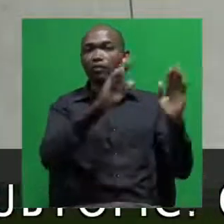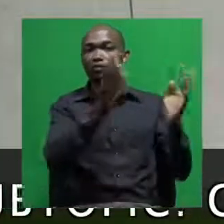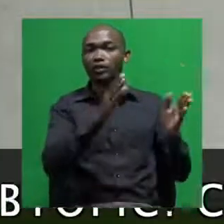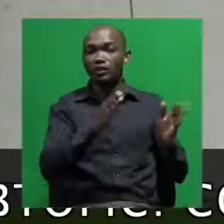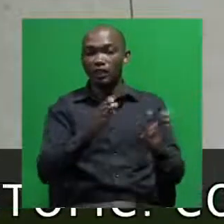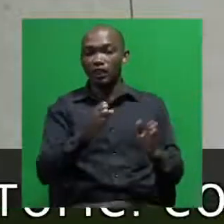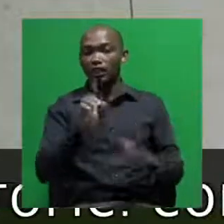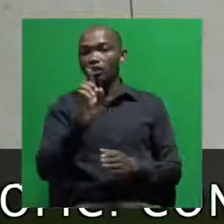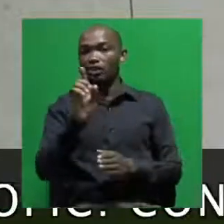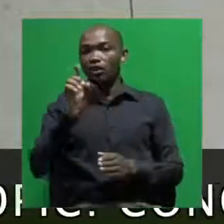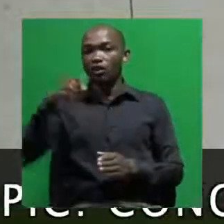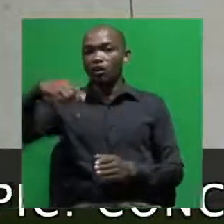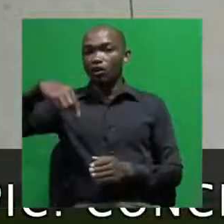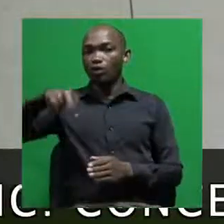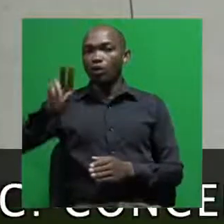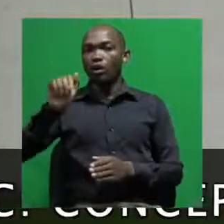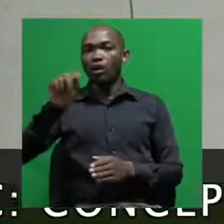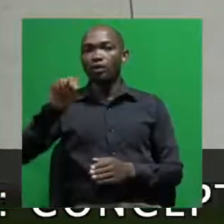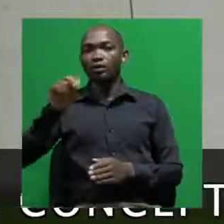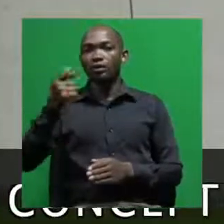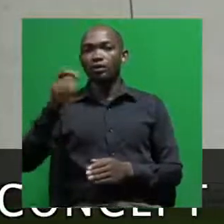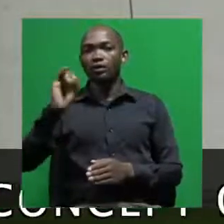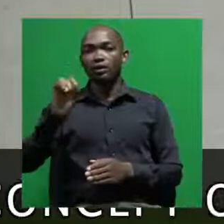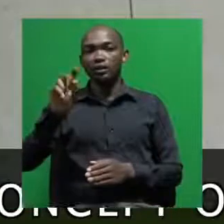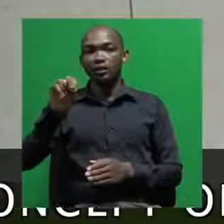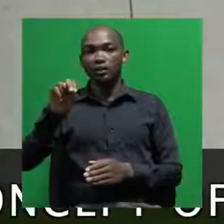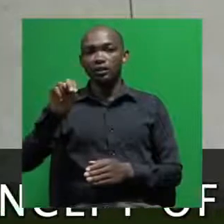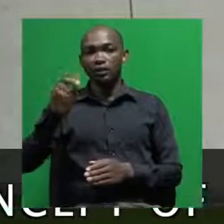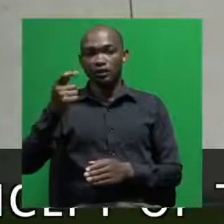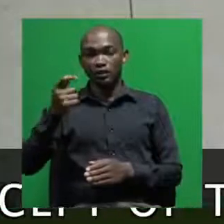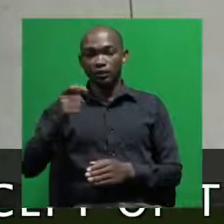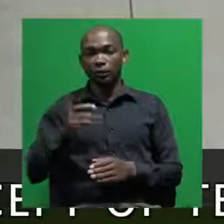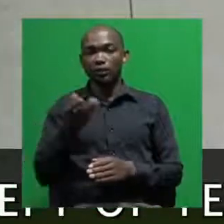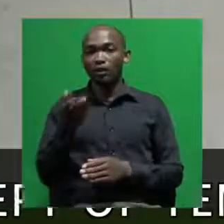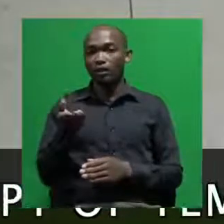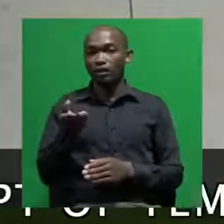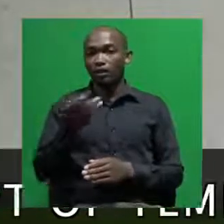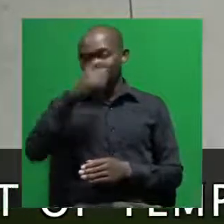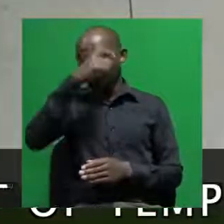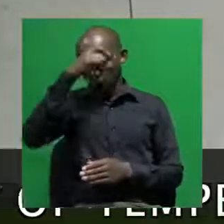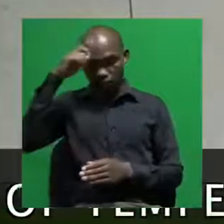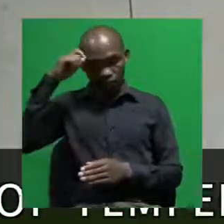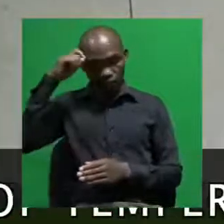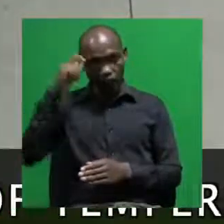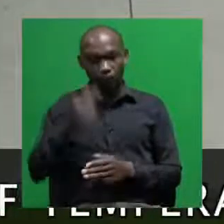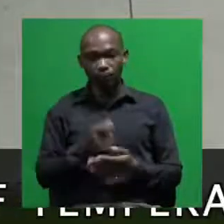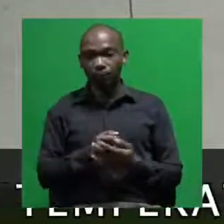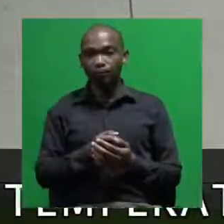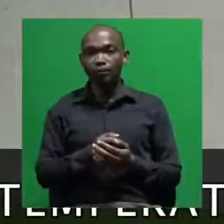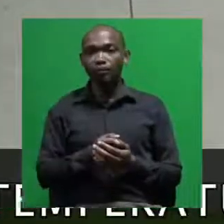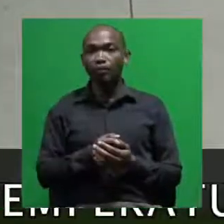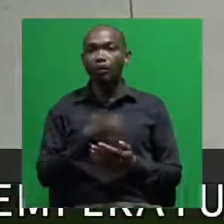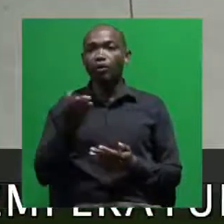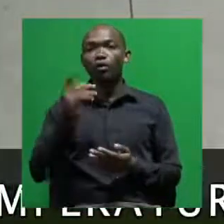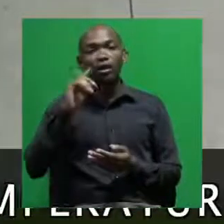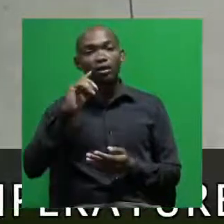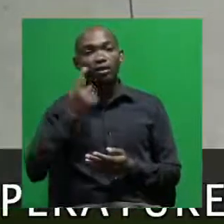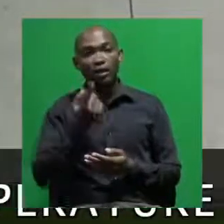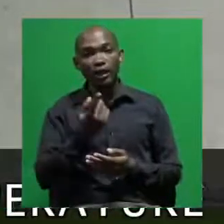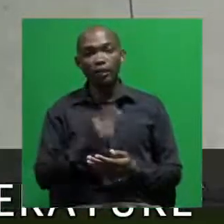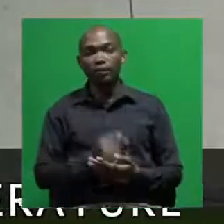So one among the fundamental physical quantity is the temperature. Who can